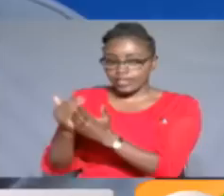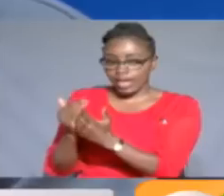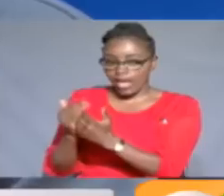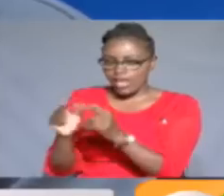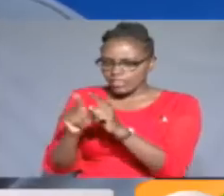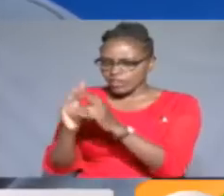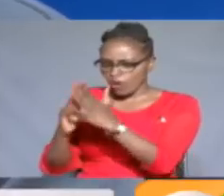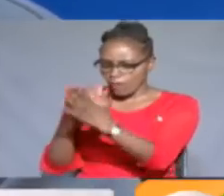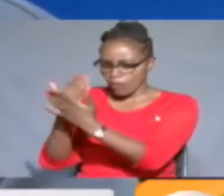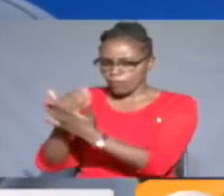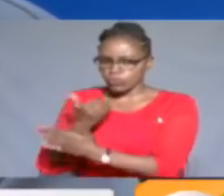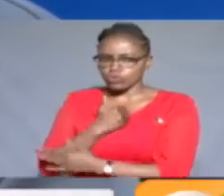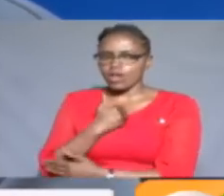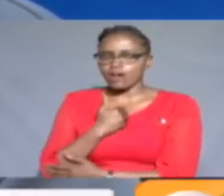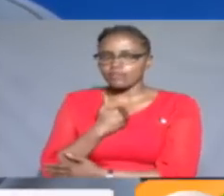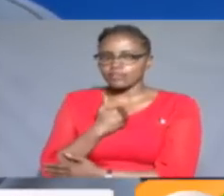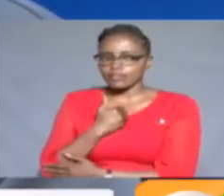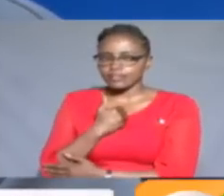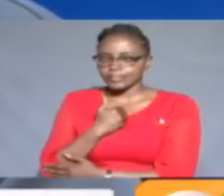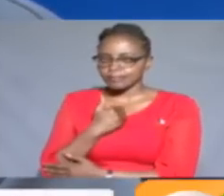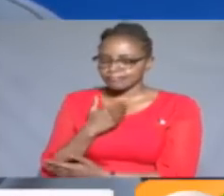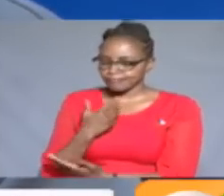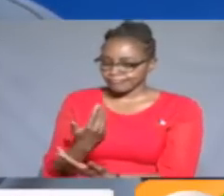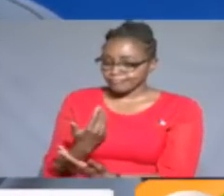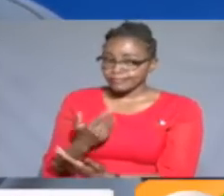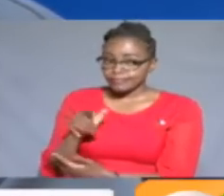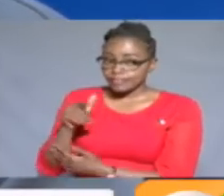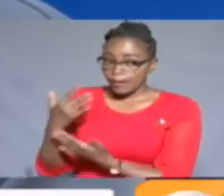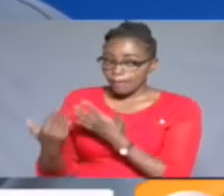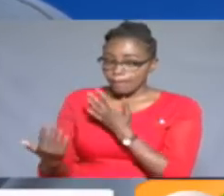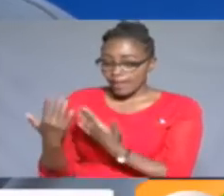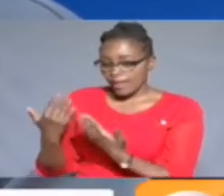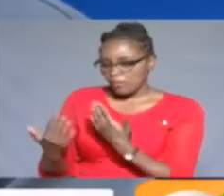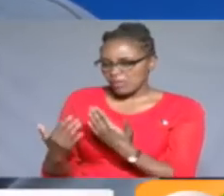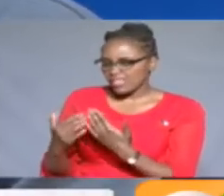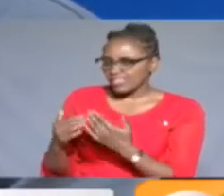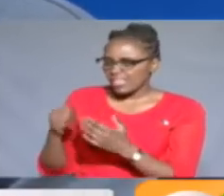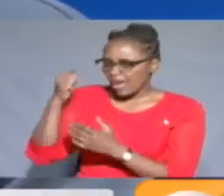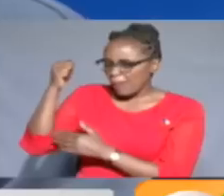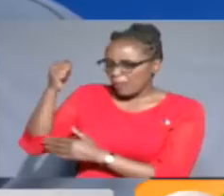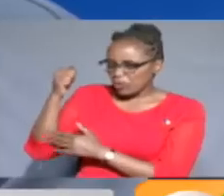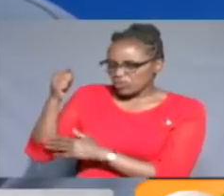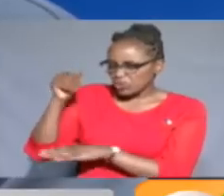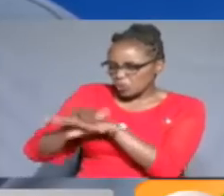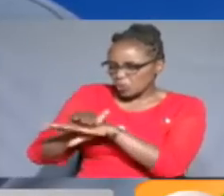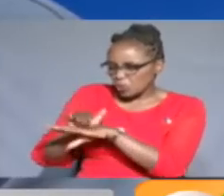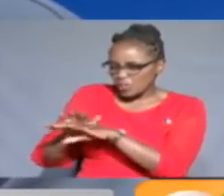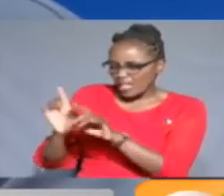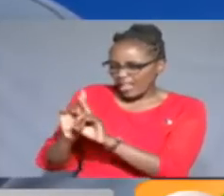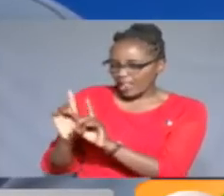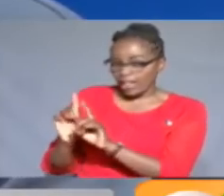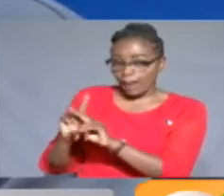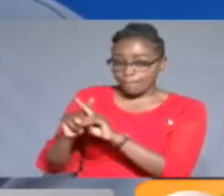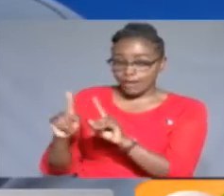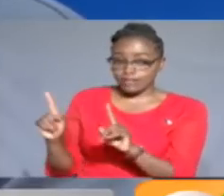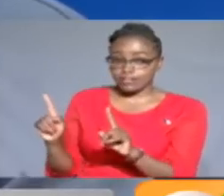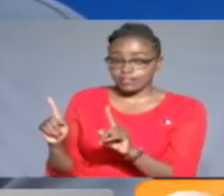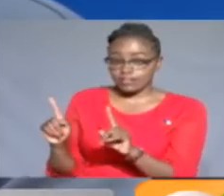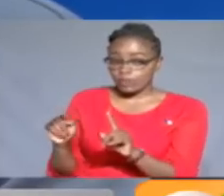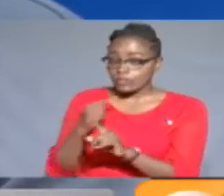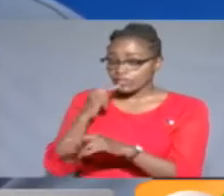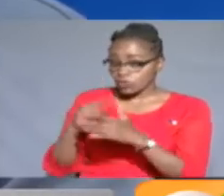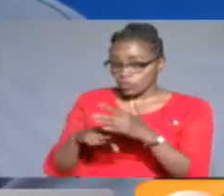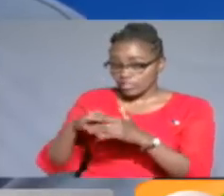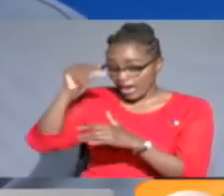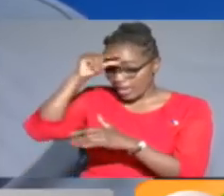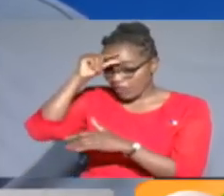a proposal that it's probably not a very politically attractive one, but we say that the